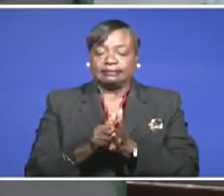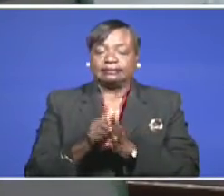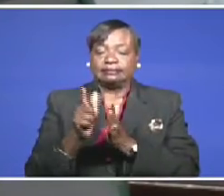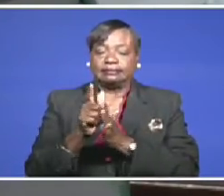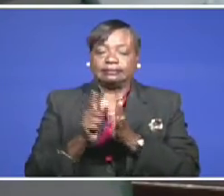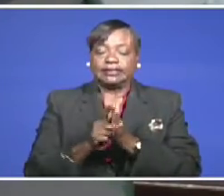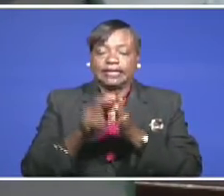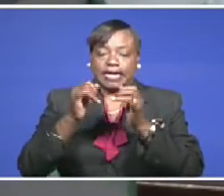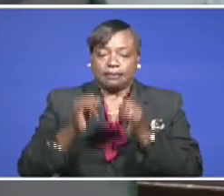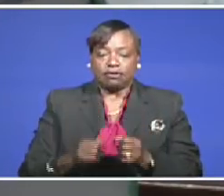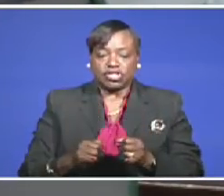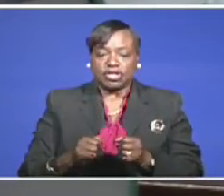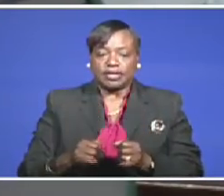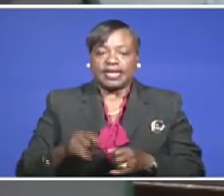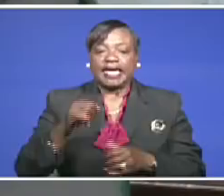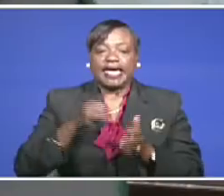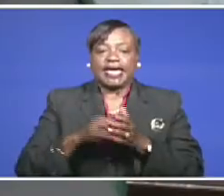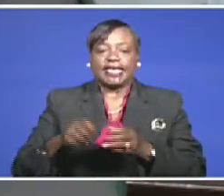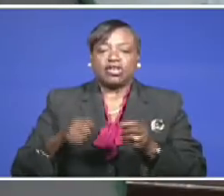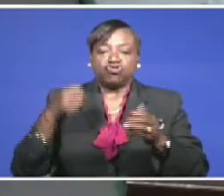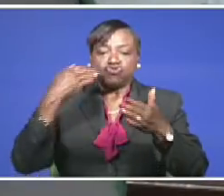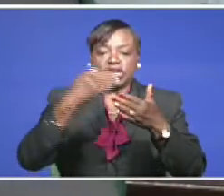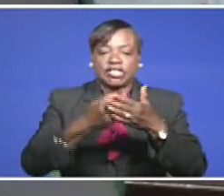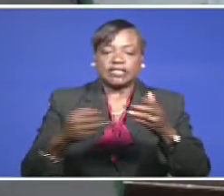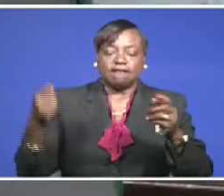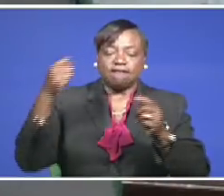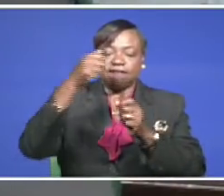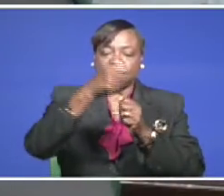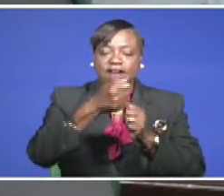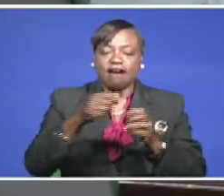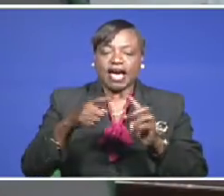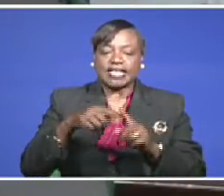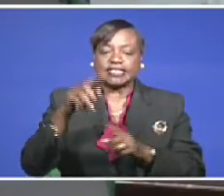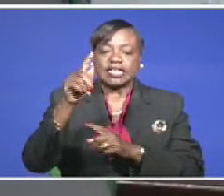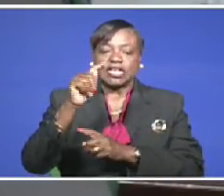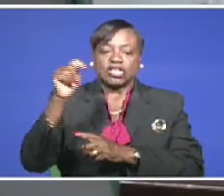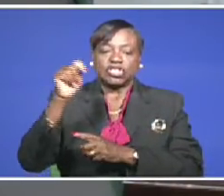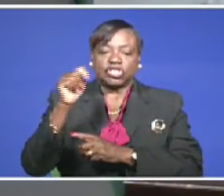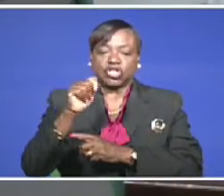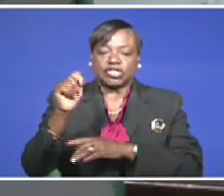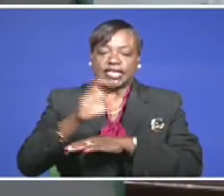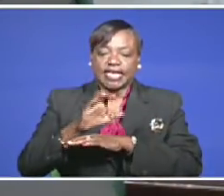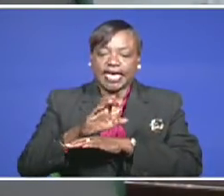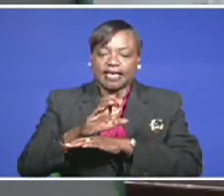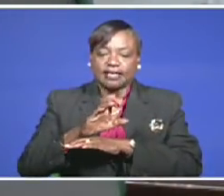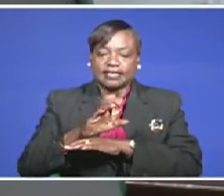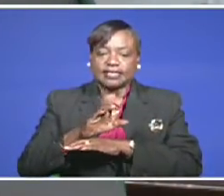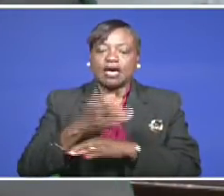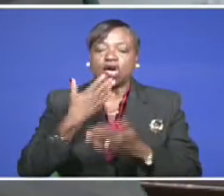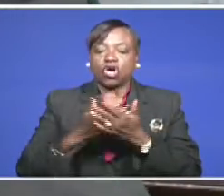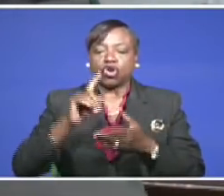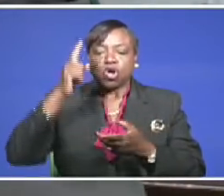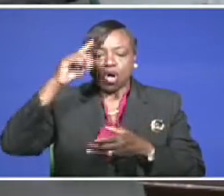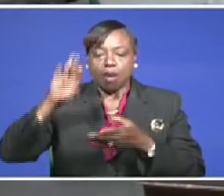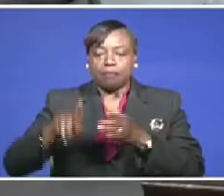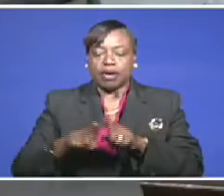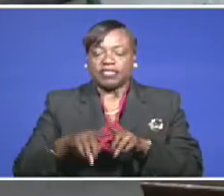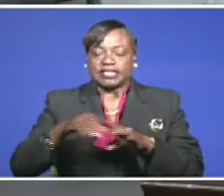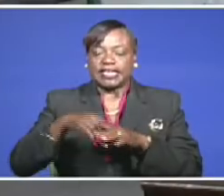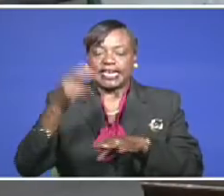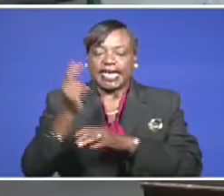as the Turks and Caicos or our good brothers in Haiti and throughout the